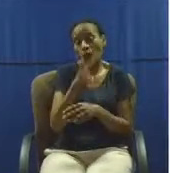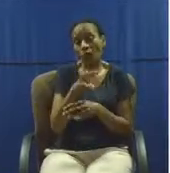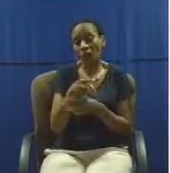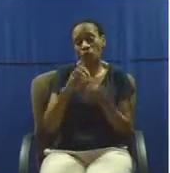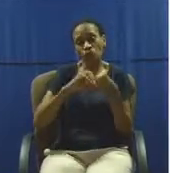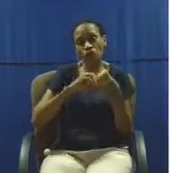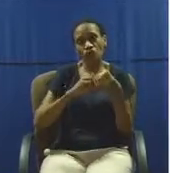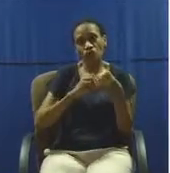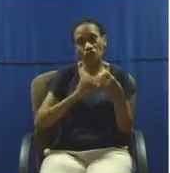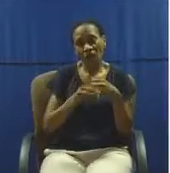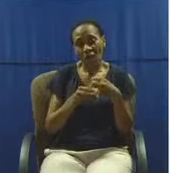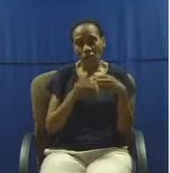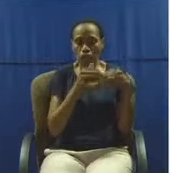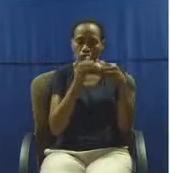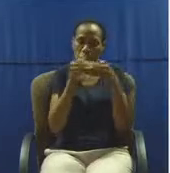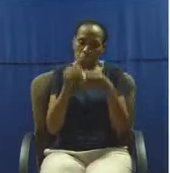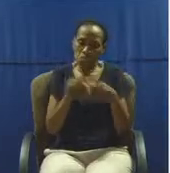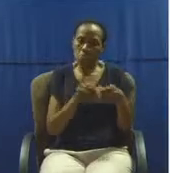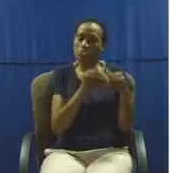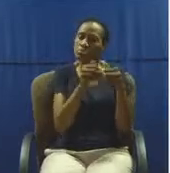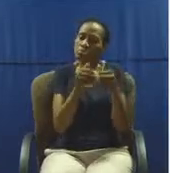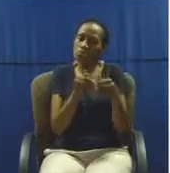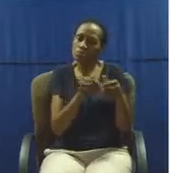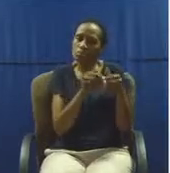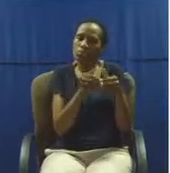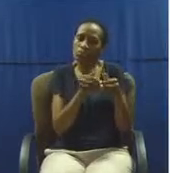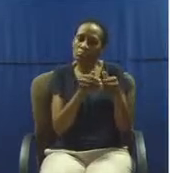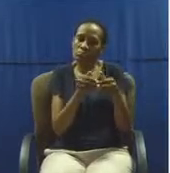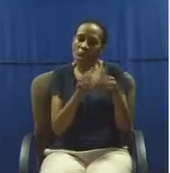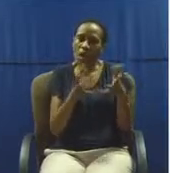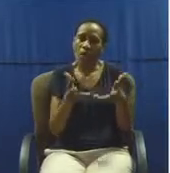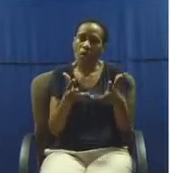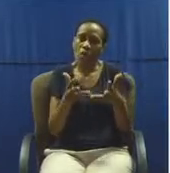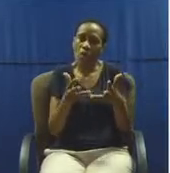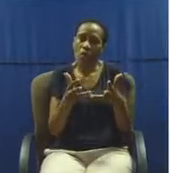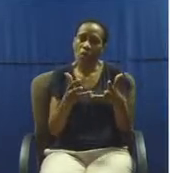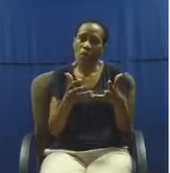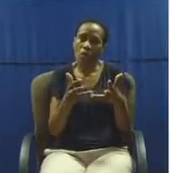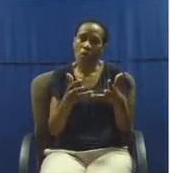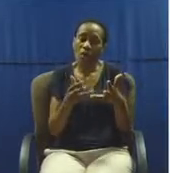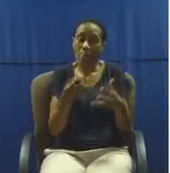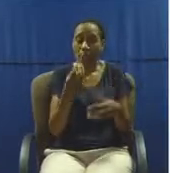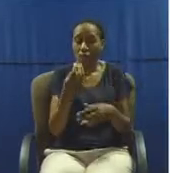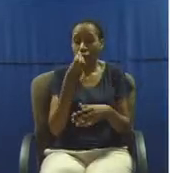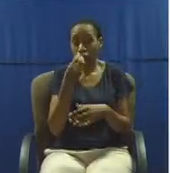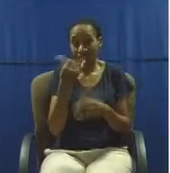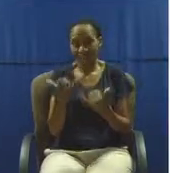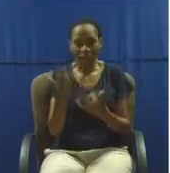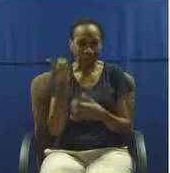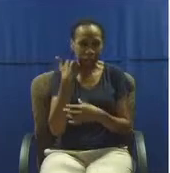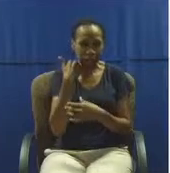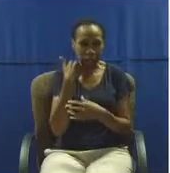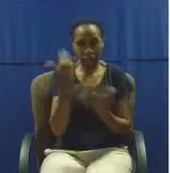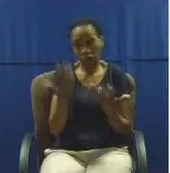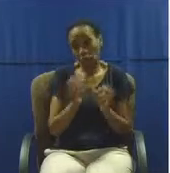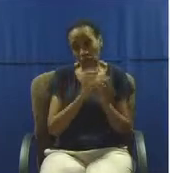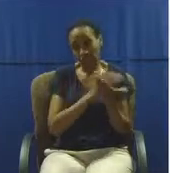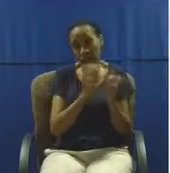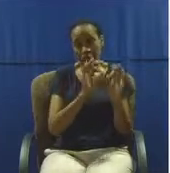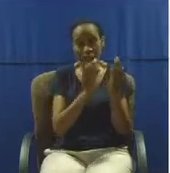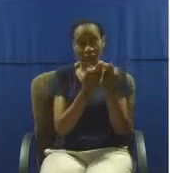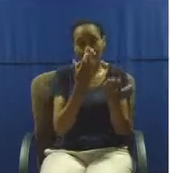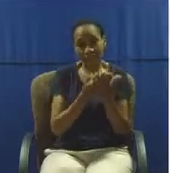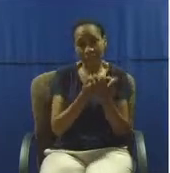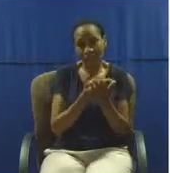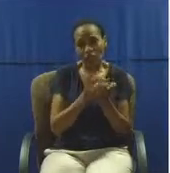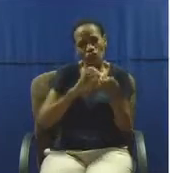and to be cushioned against, to some extent, against the rising food prices. Given the